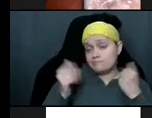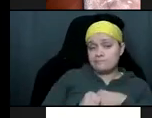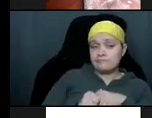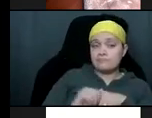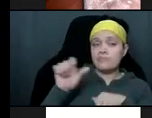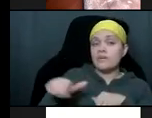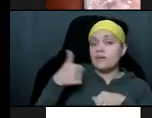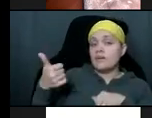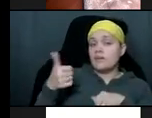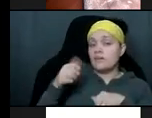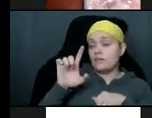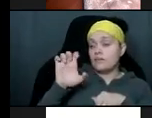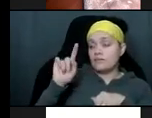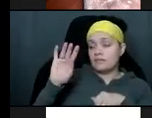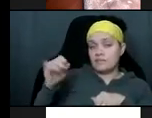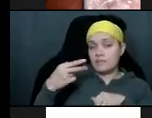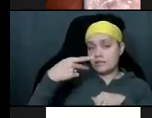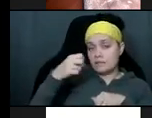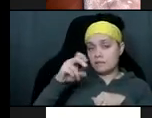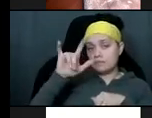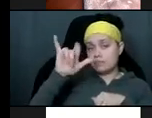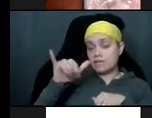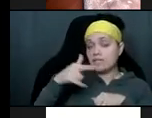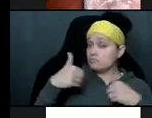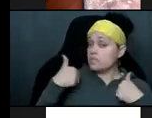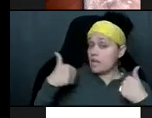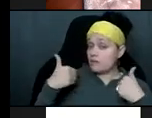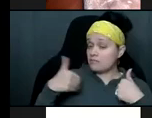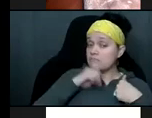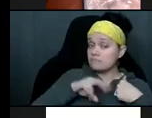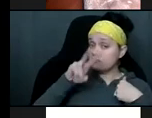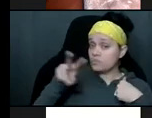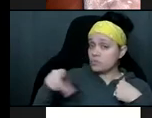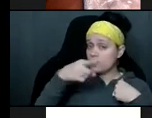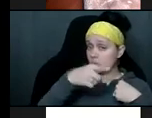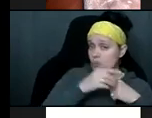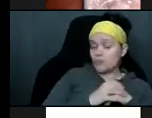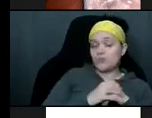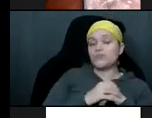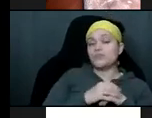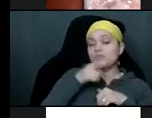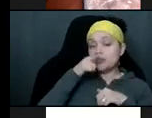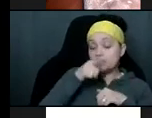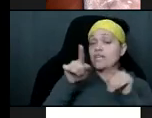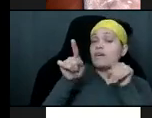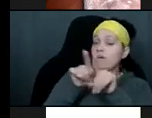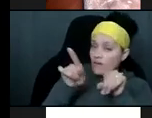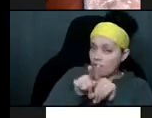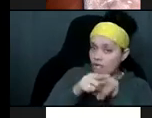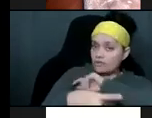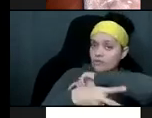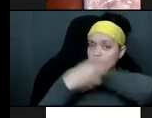Another Elizabeth Powley, was young, 22. She also